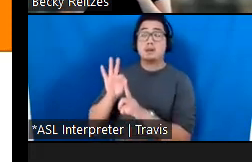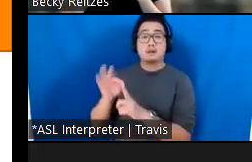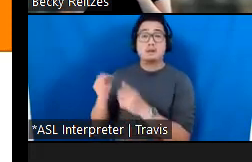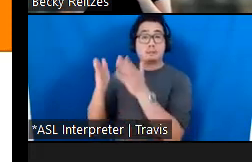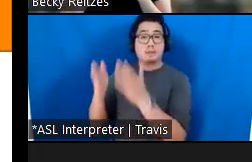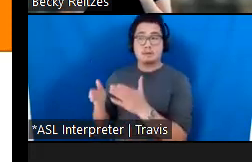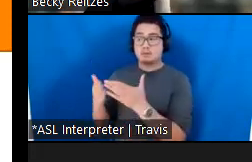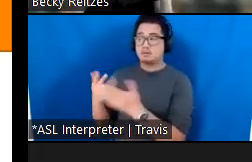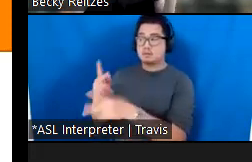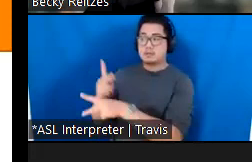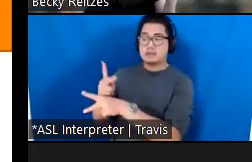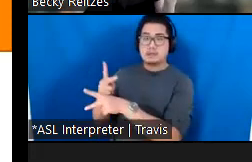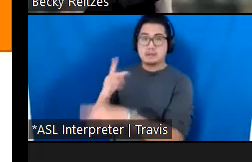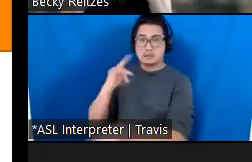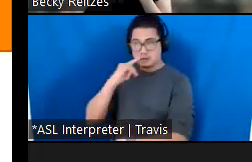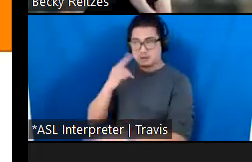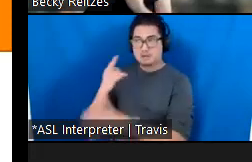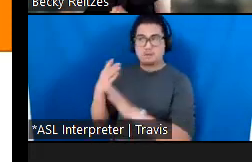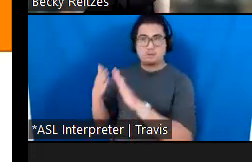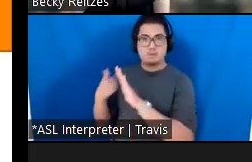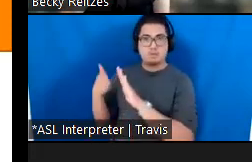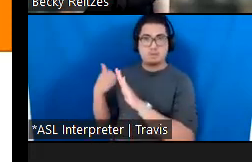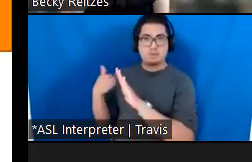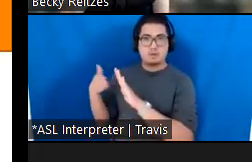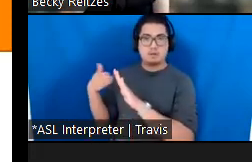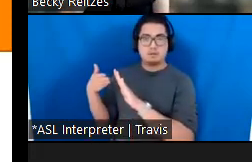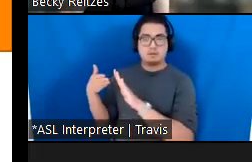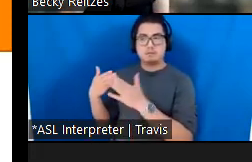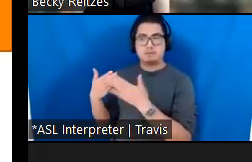care of them did run a licensed child care program.